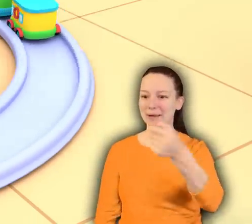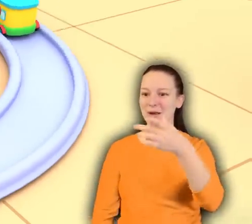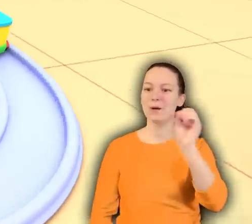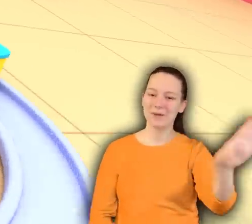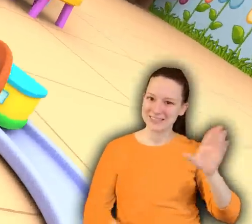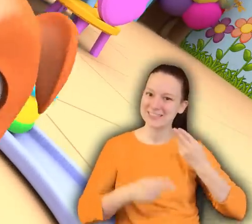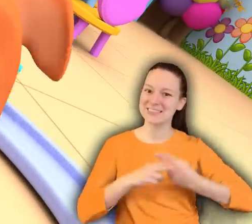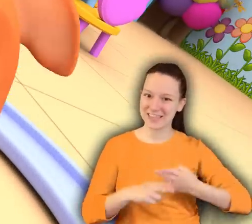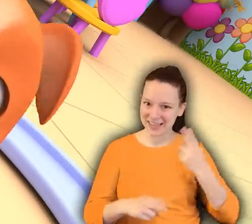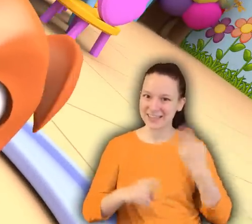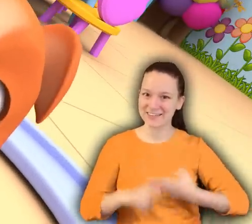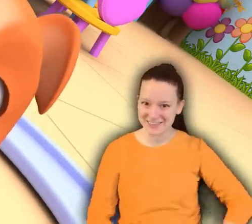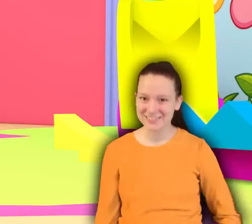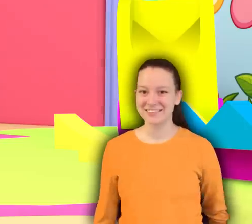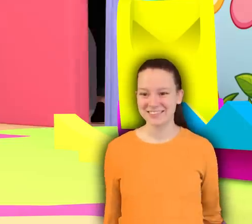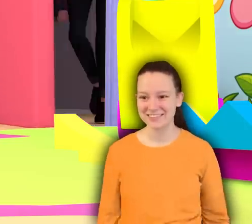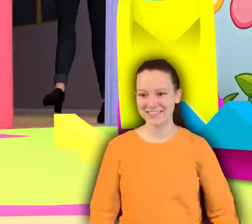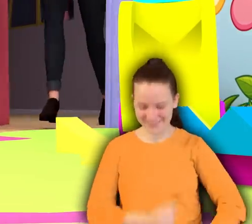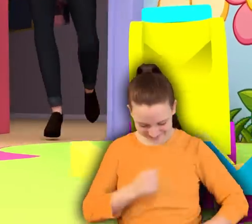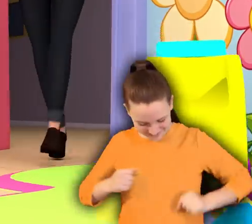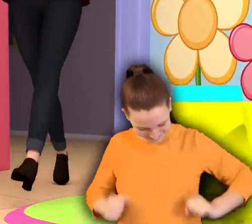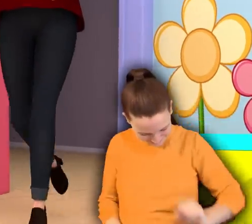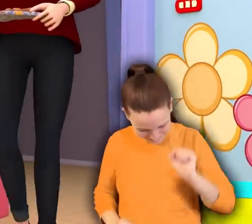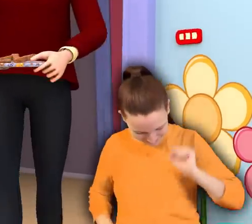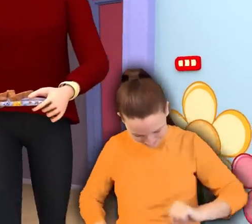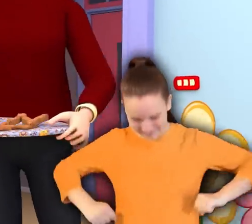Geo and Bingo was his name-o